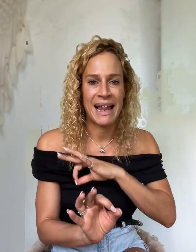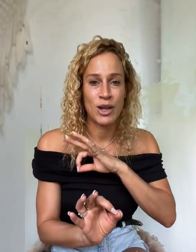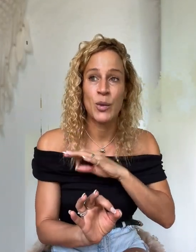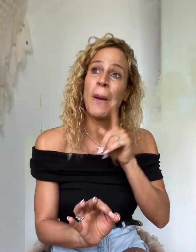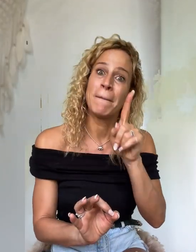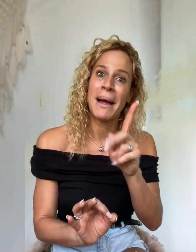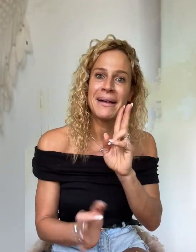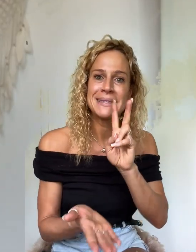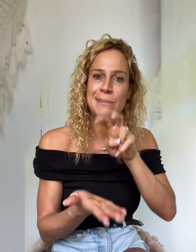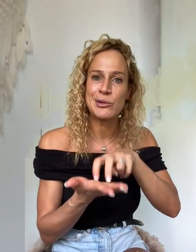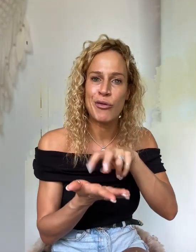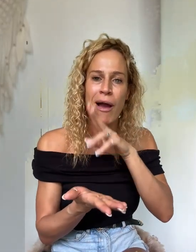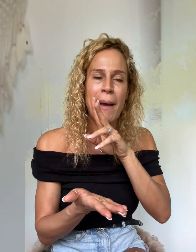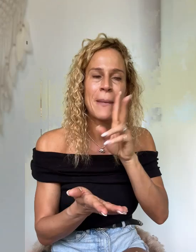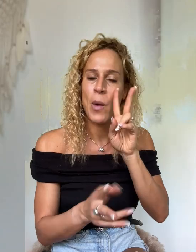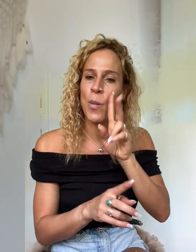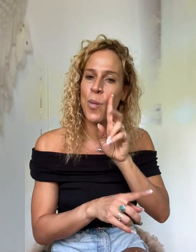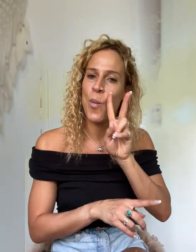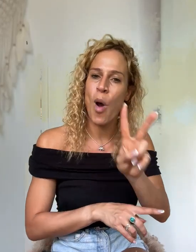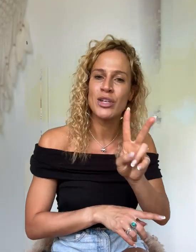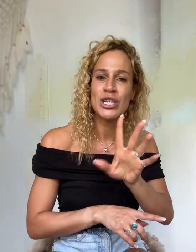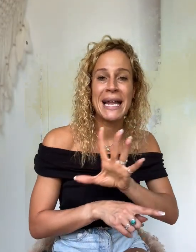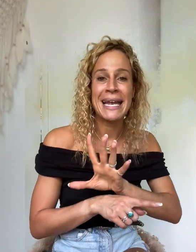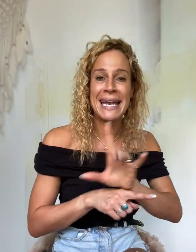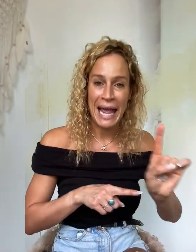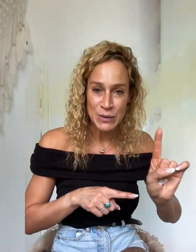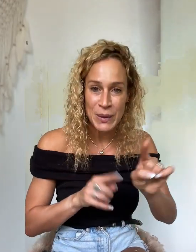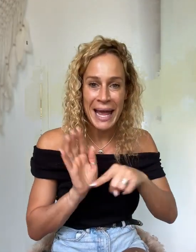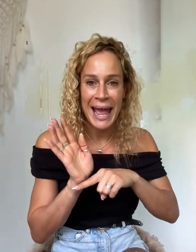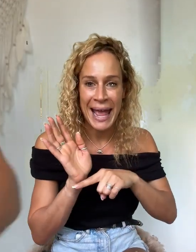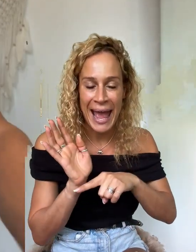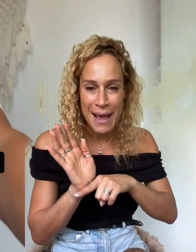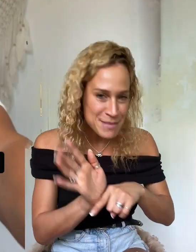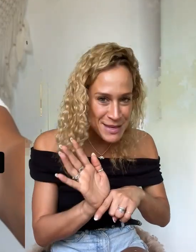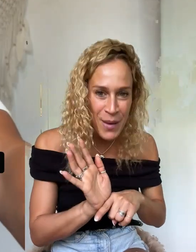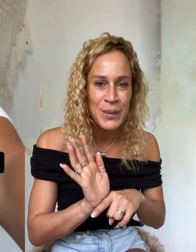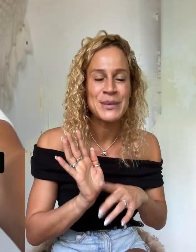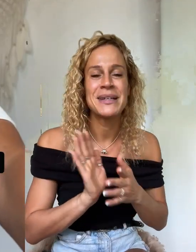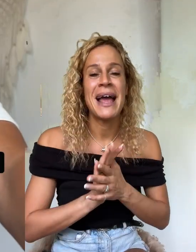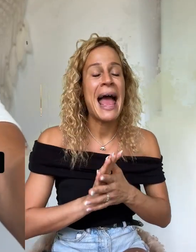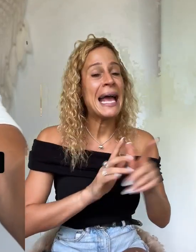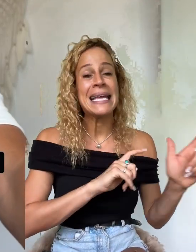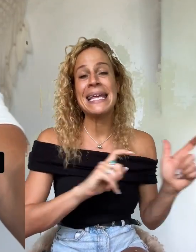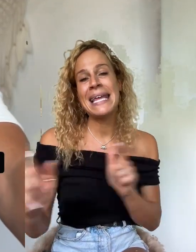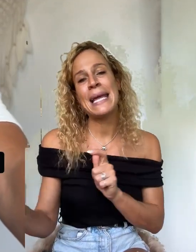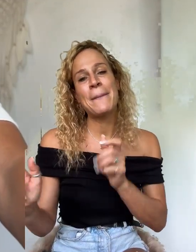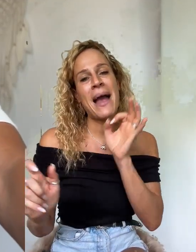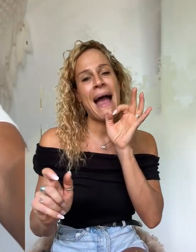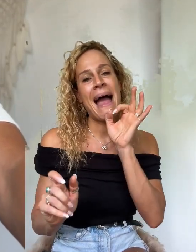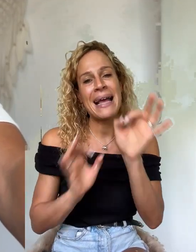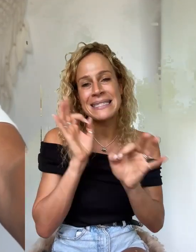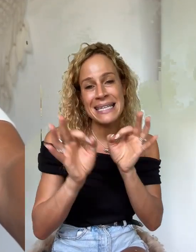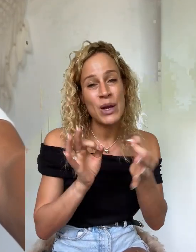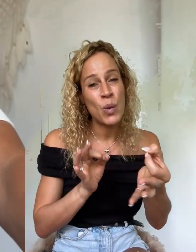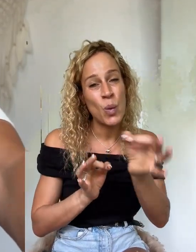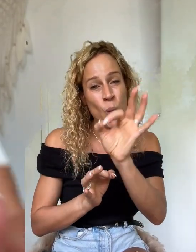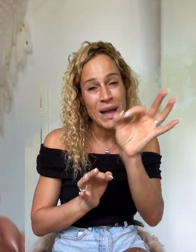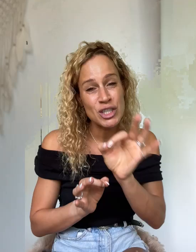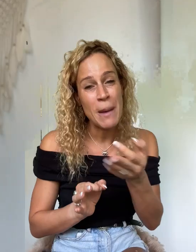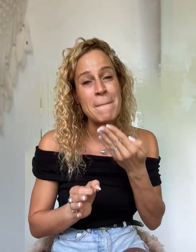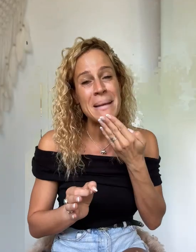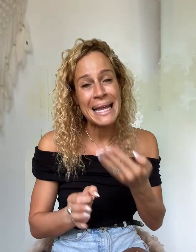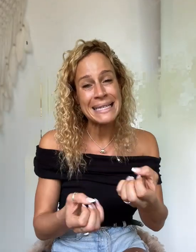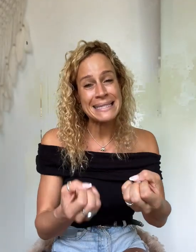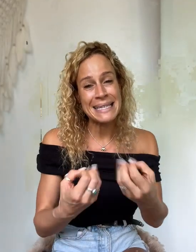of value, but tune into the next episode because we're definitely going to cover it all. And yeah, keep asking me questions. Find me on